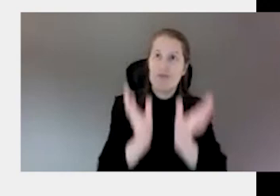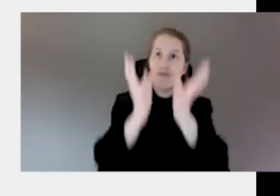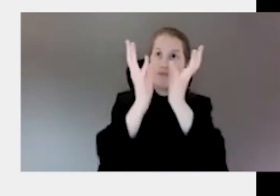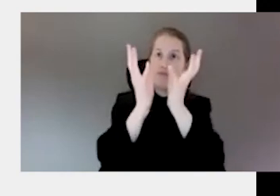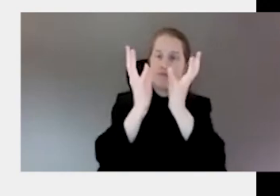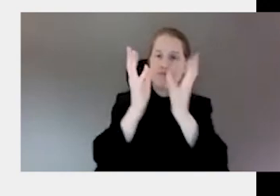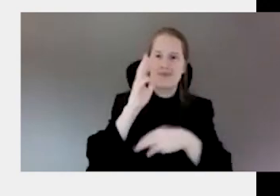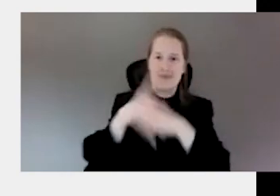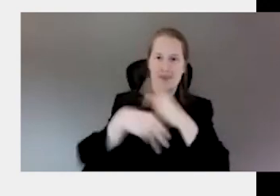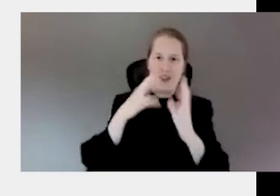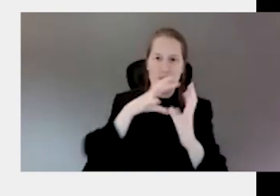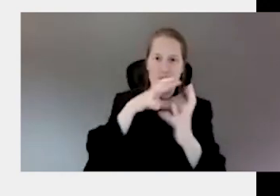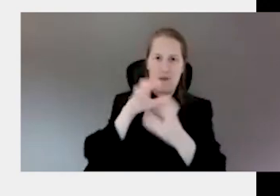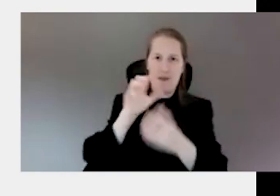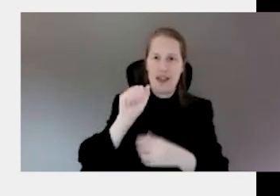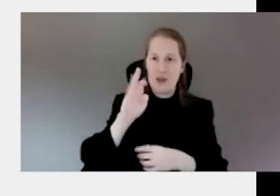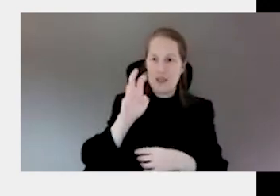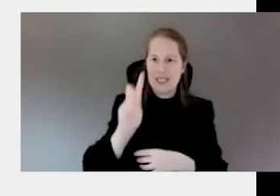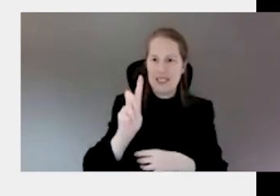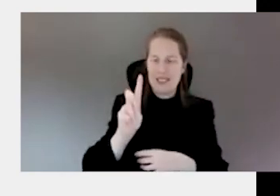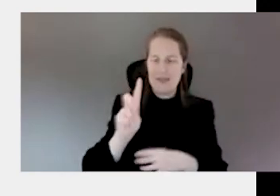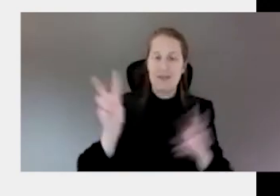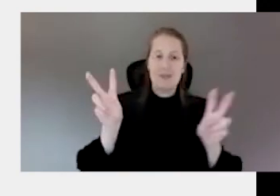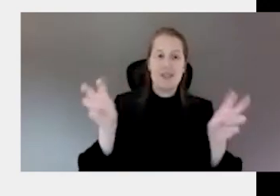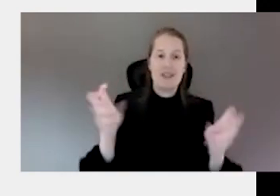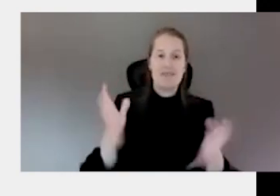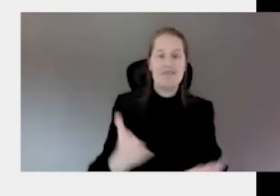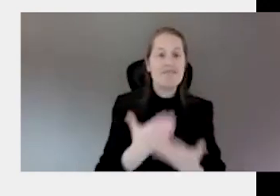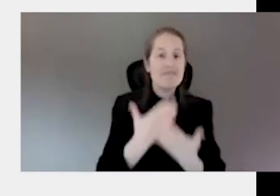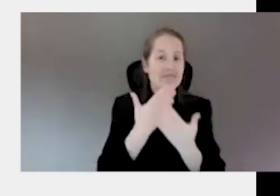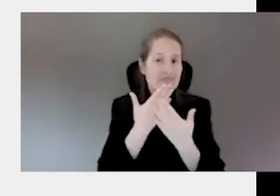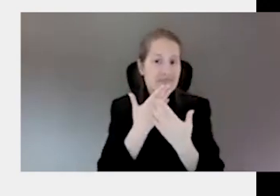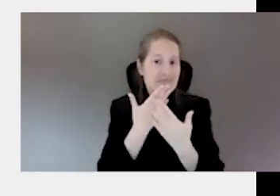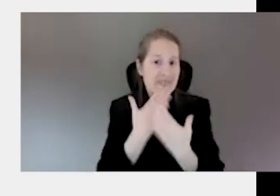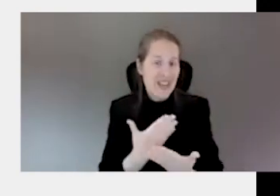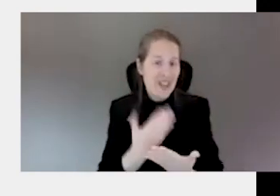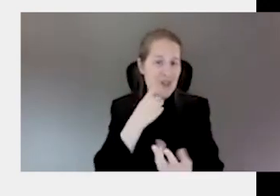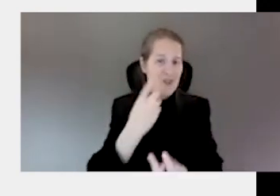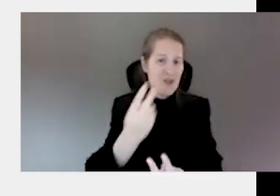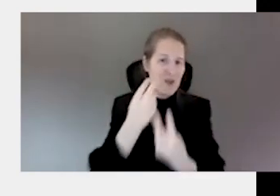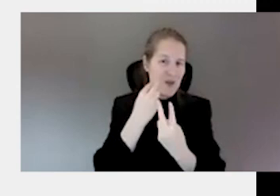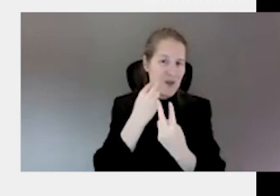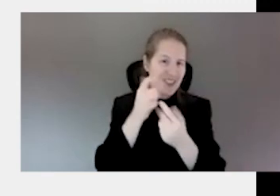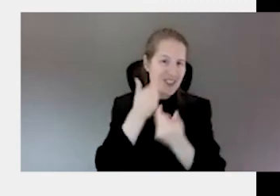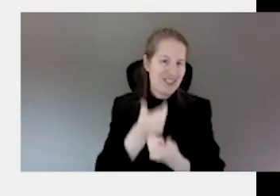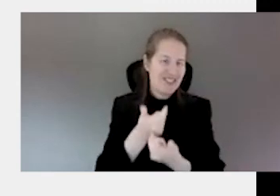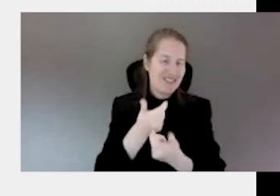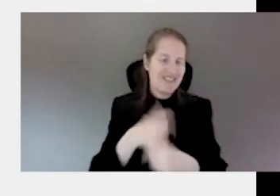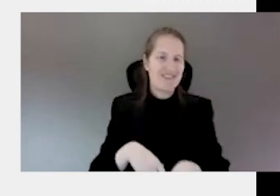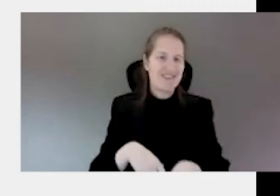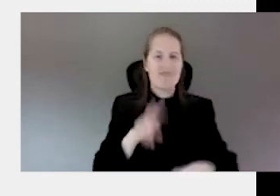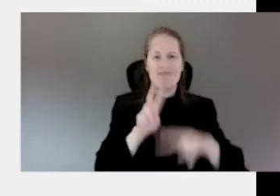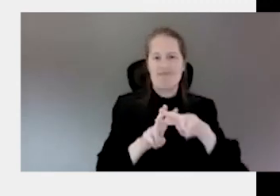globe. Text: thank you for watching.